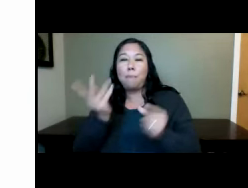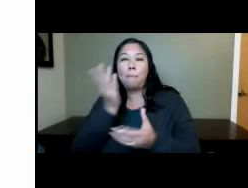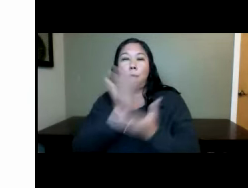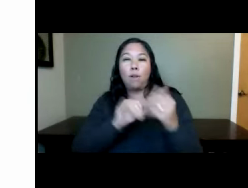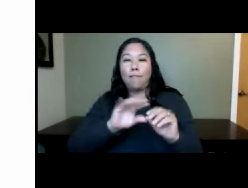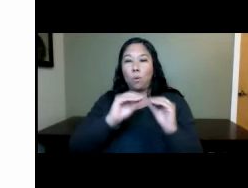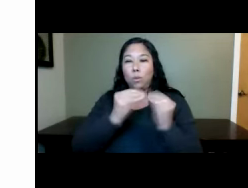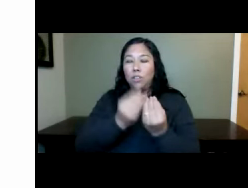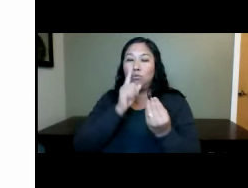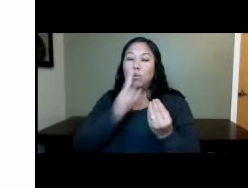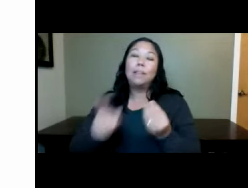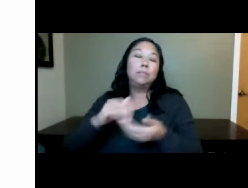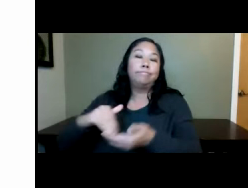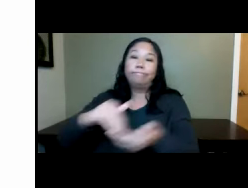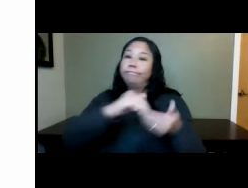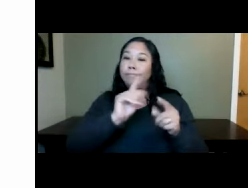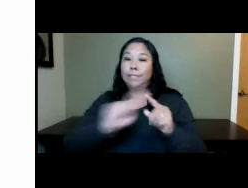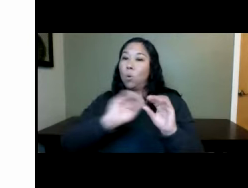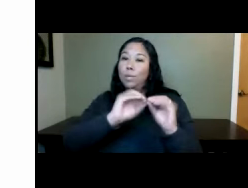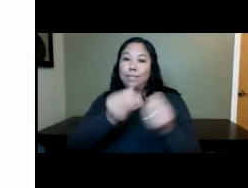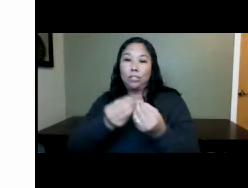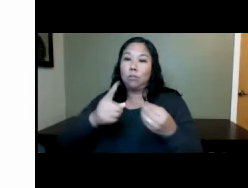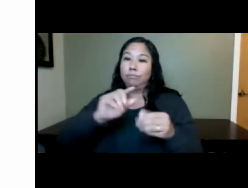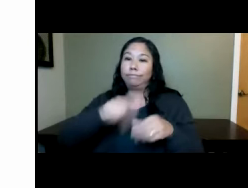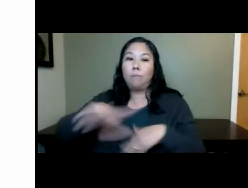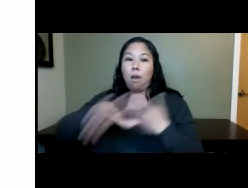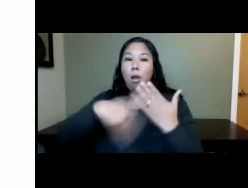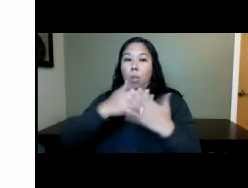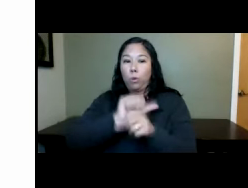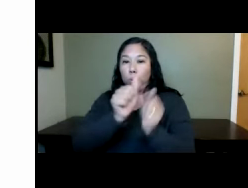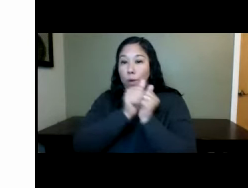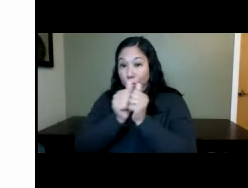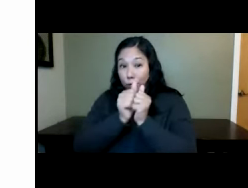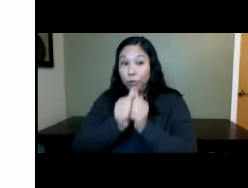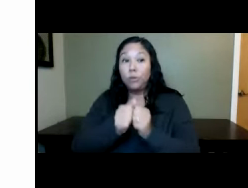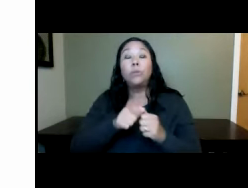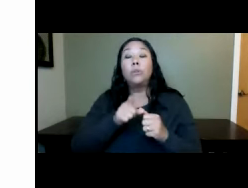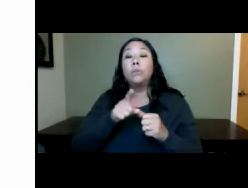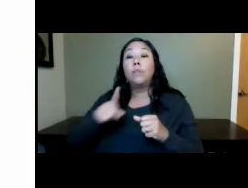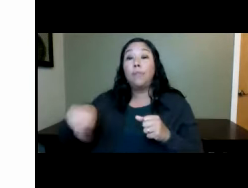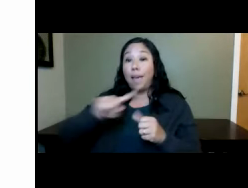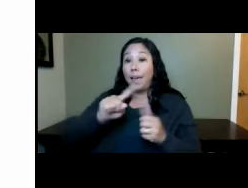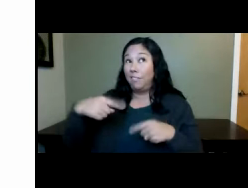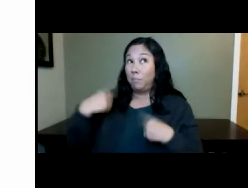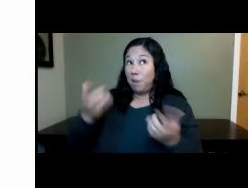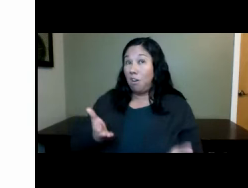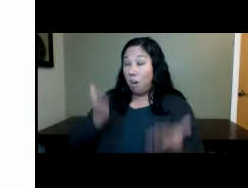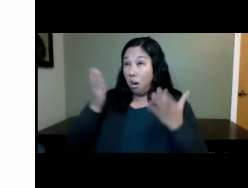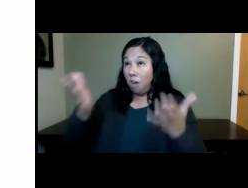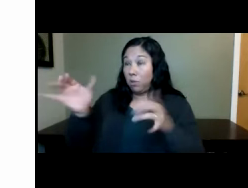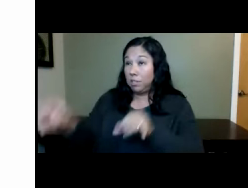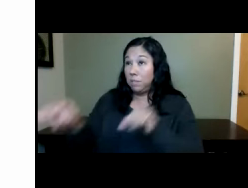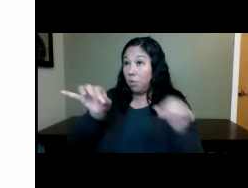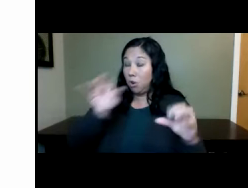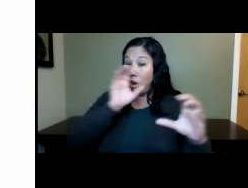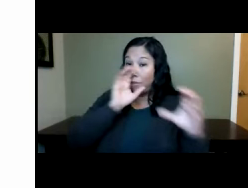different organizations, and the website is here. They also have been offering similar